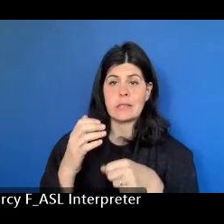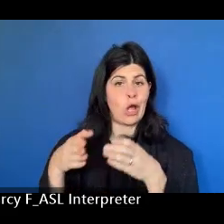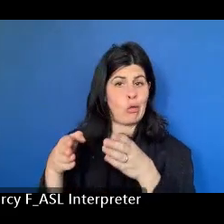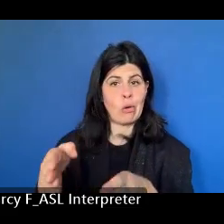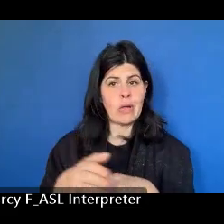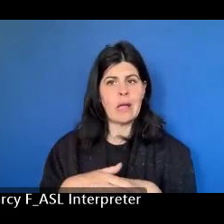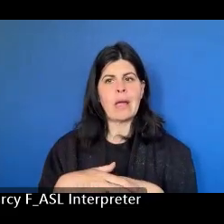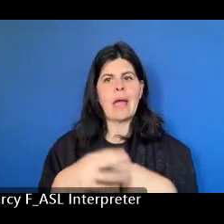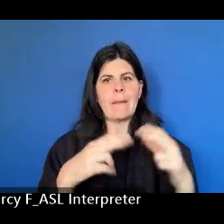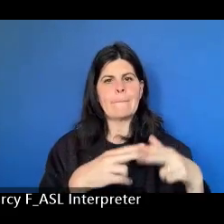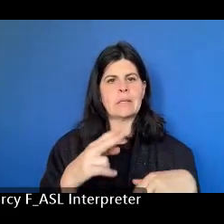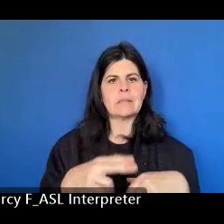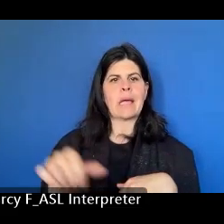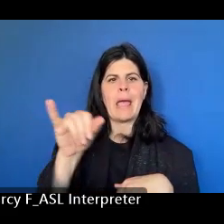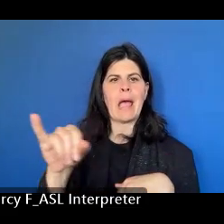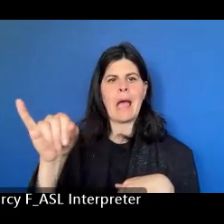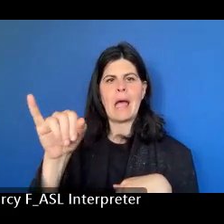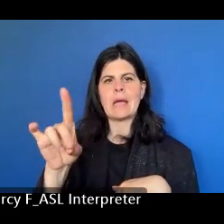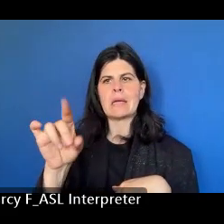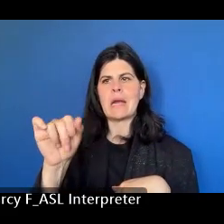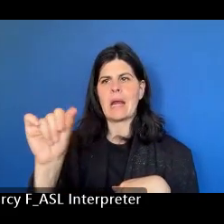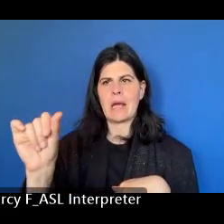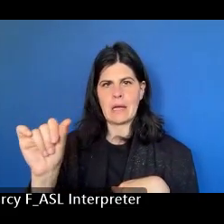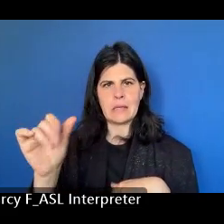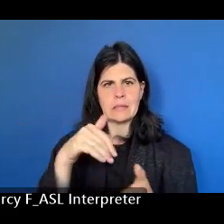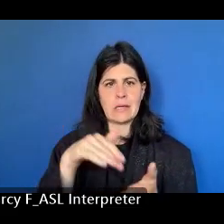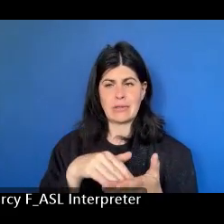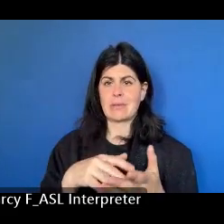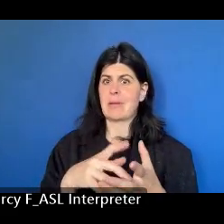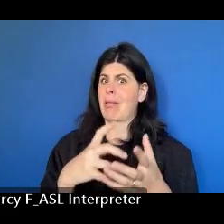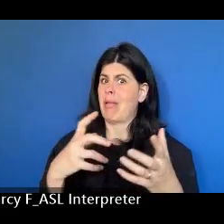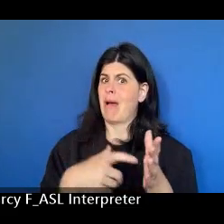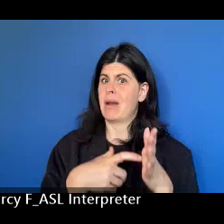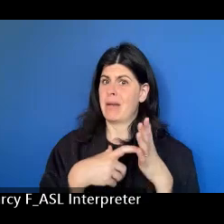are both proving to be very energy demanding